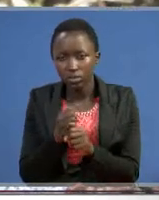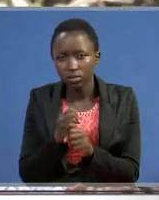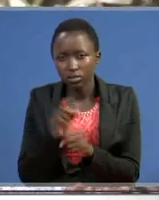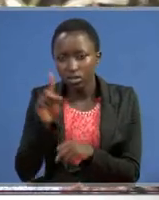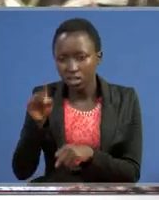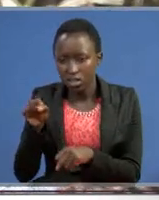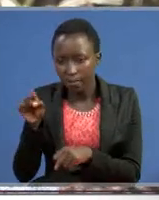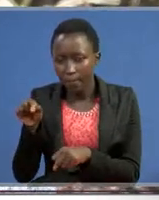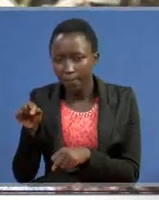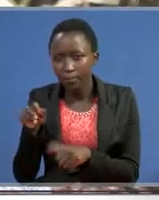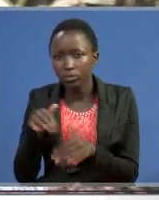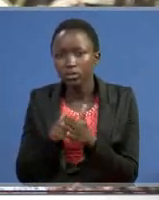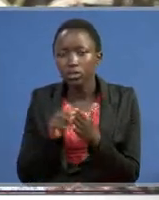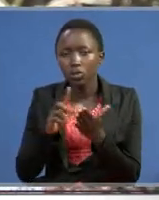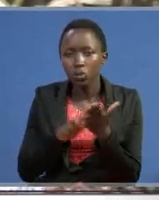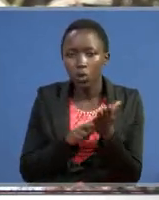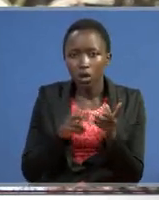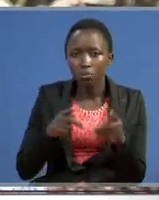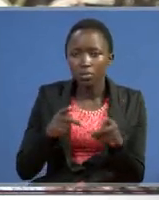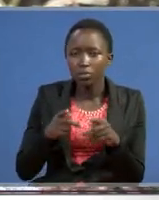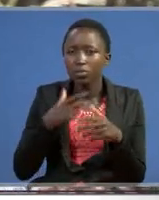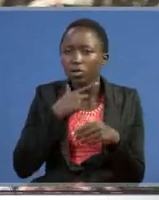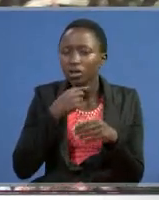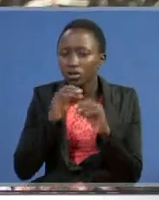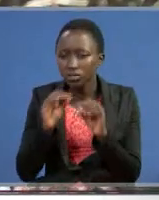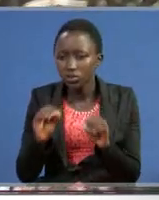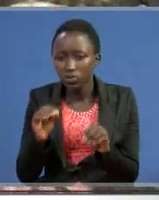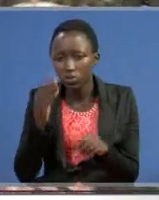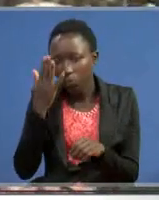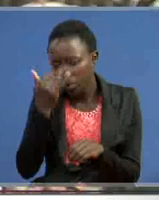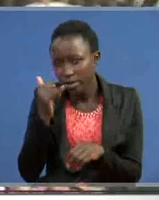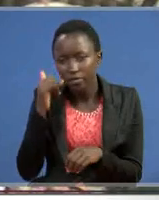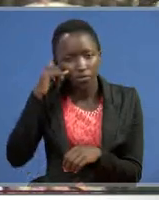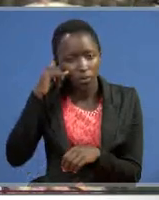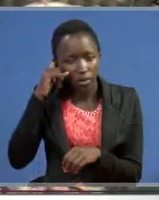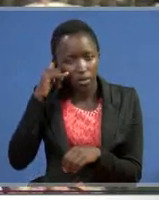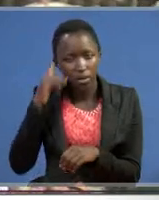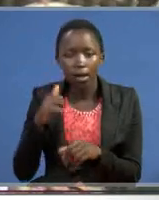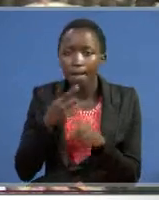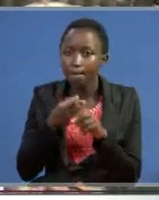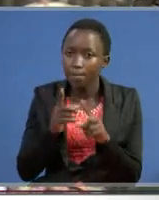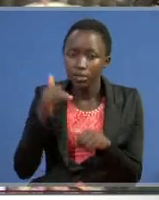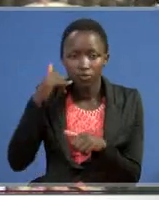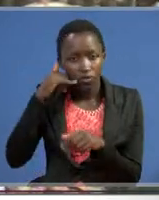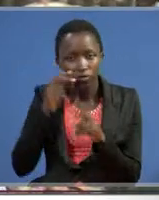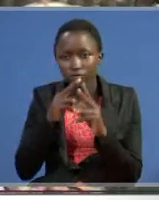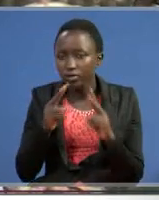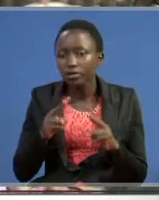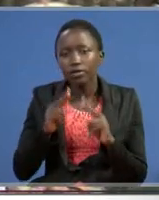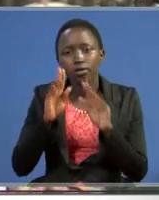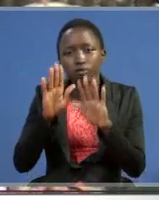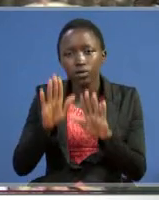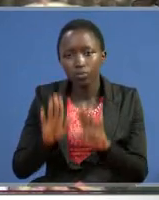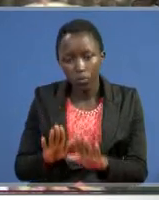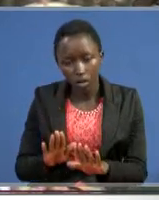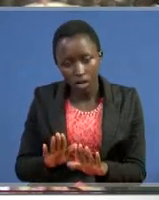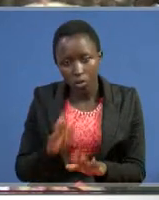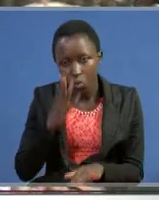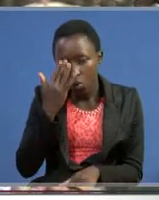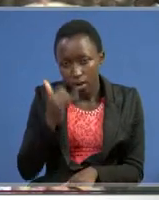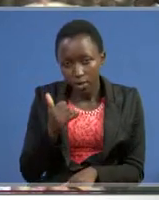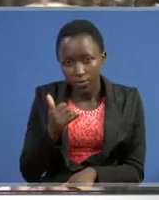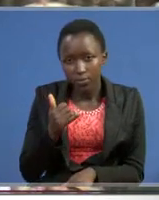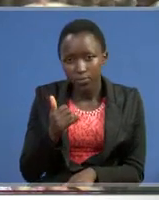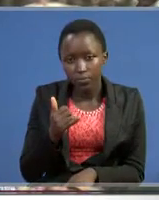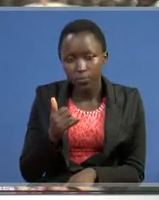in fact the local people do not like them because of those smart phones but the smart phones are very useful because